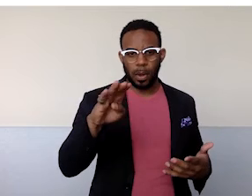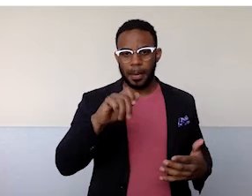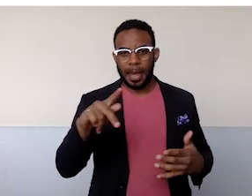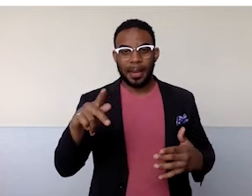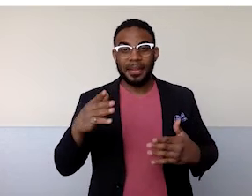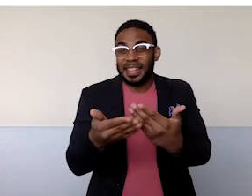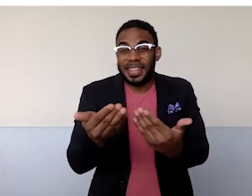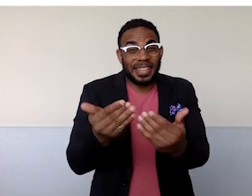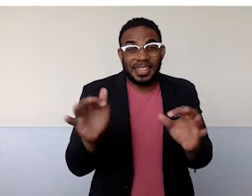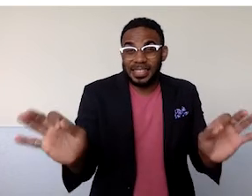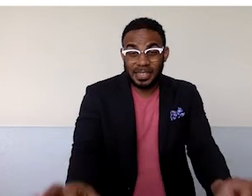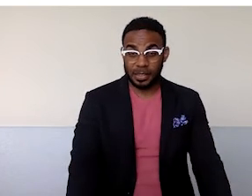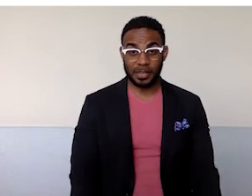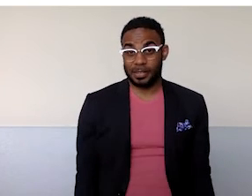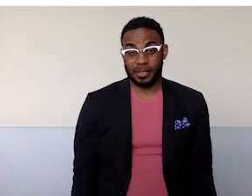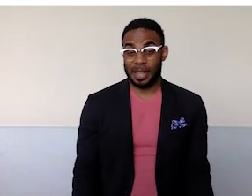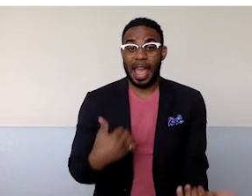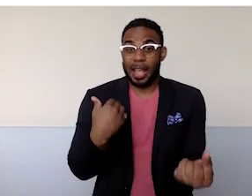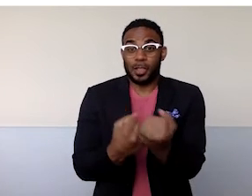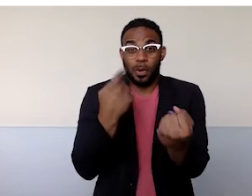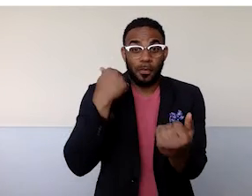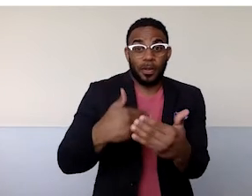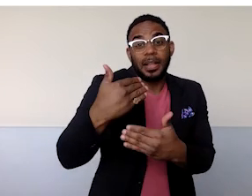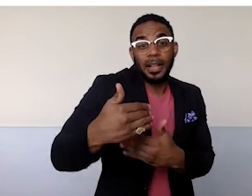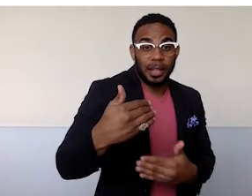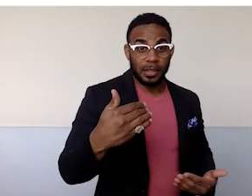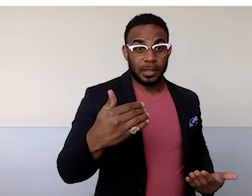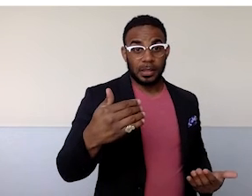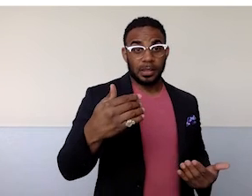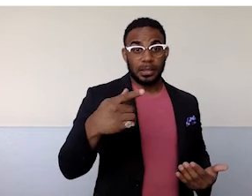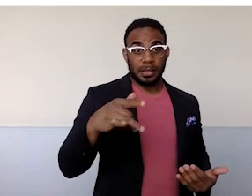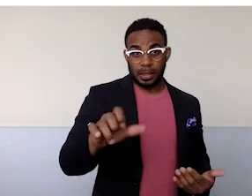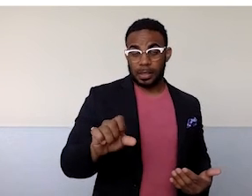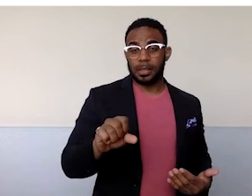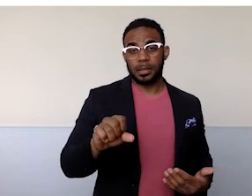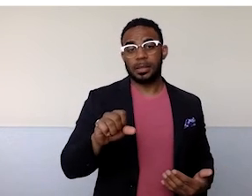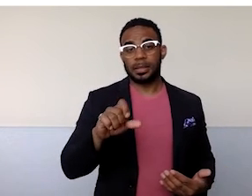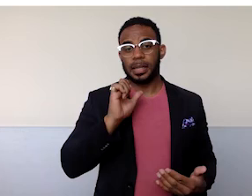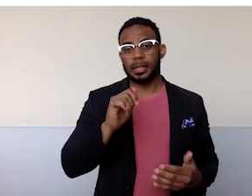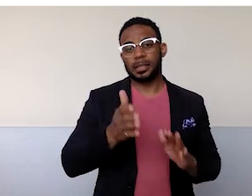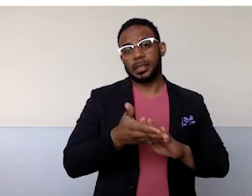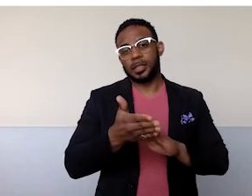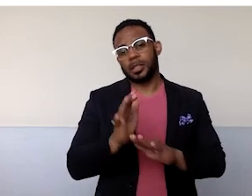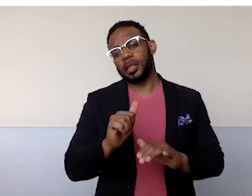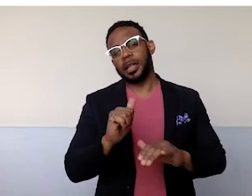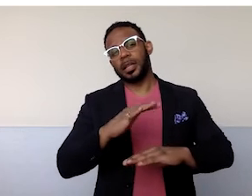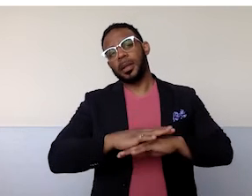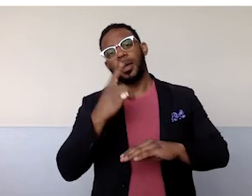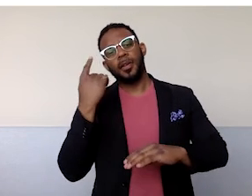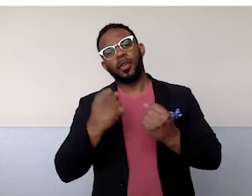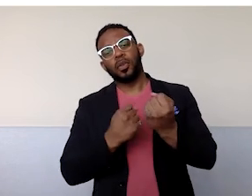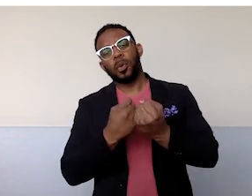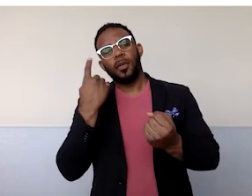with ease. It has support for Next.js, which is a static generator. It has support for